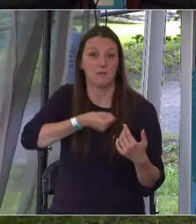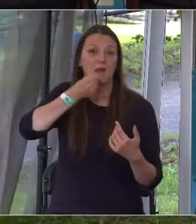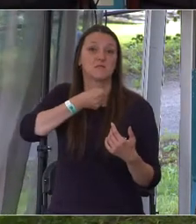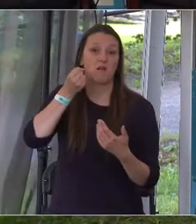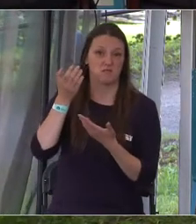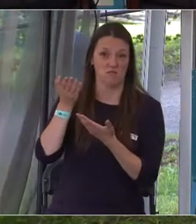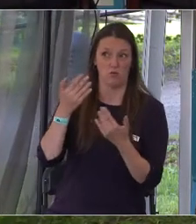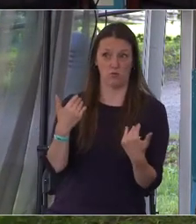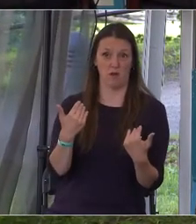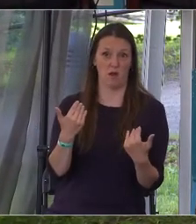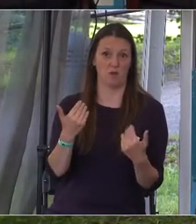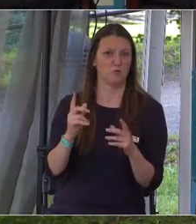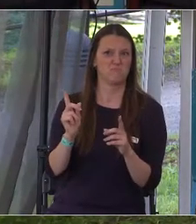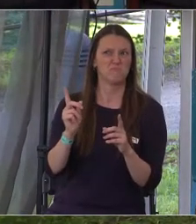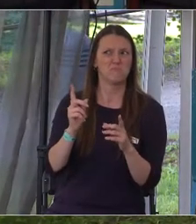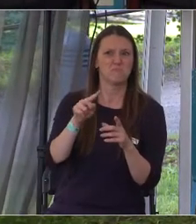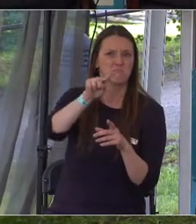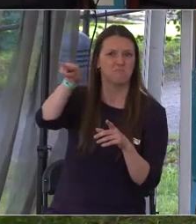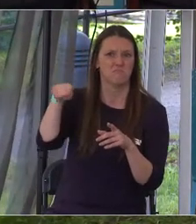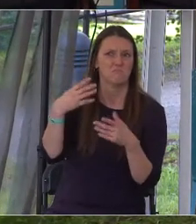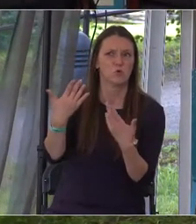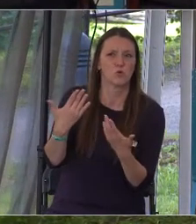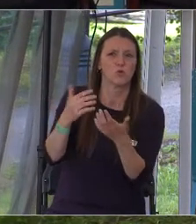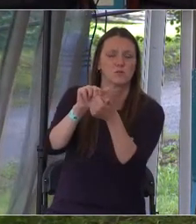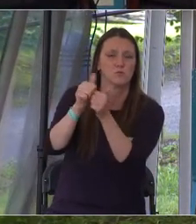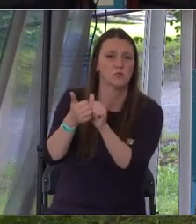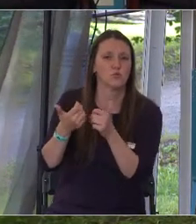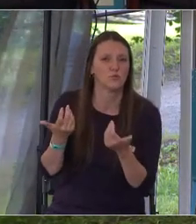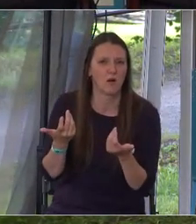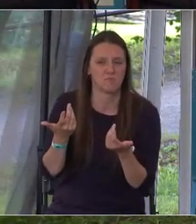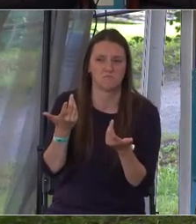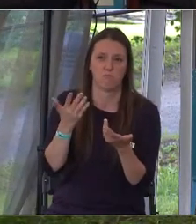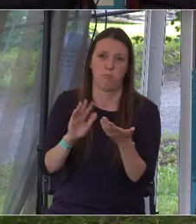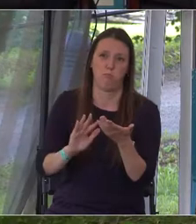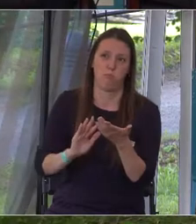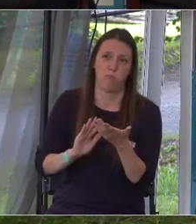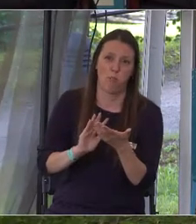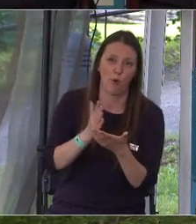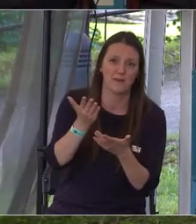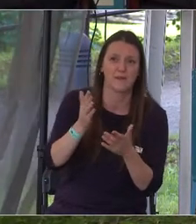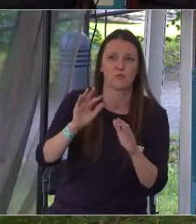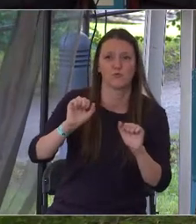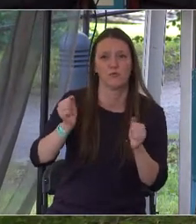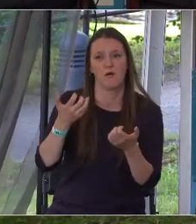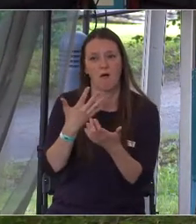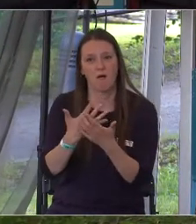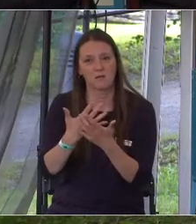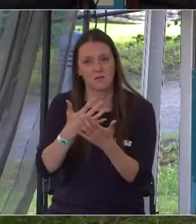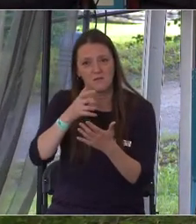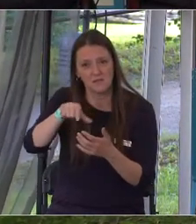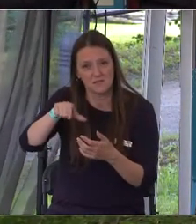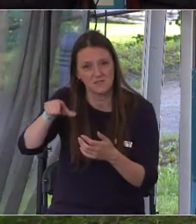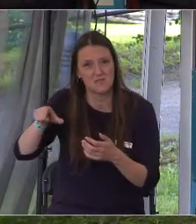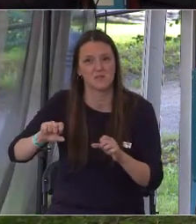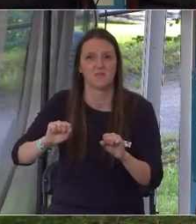it that politicians or activists or friends or whoever,